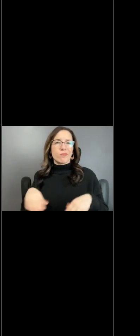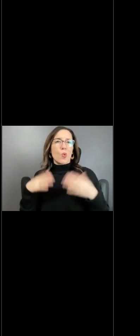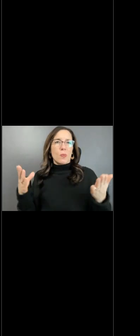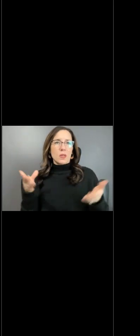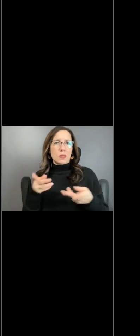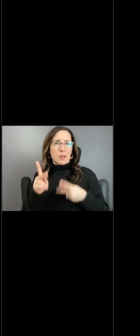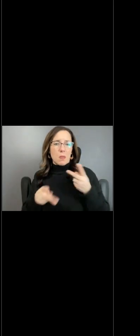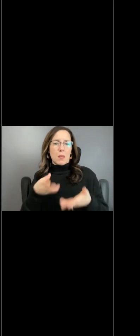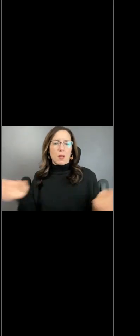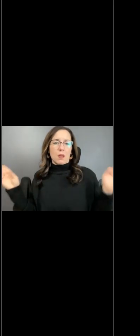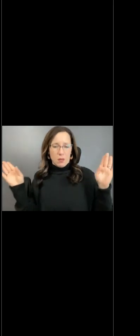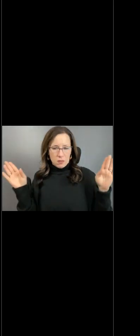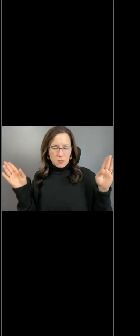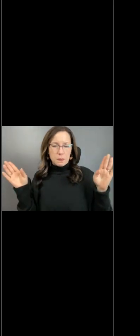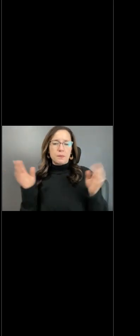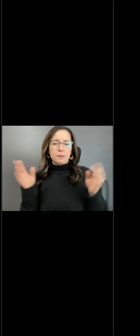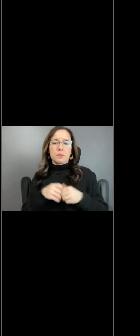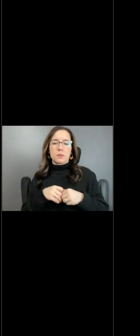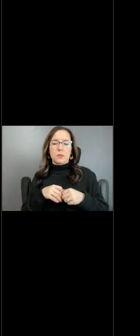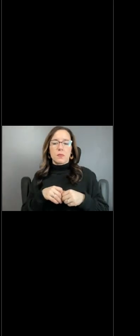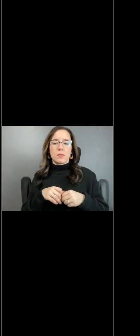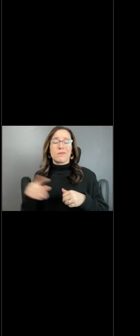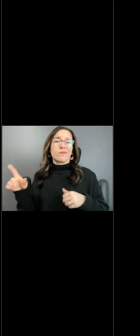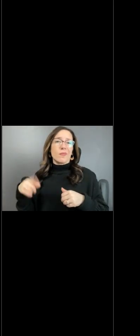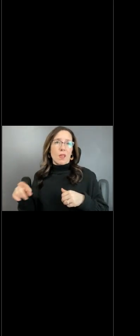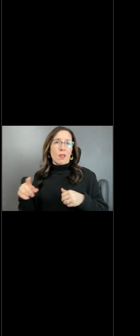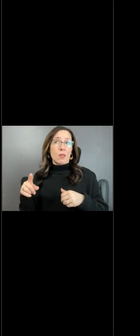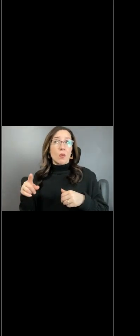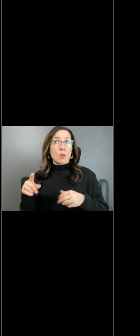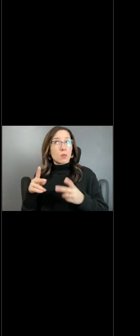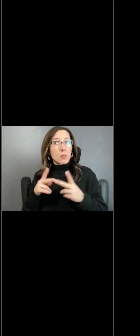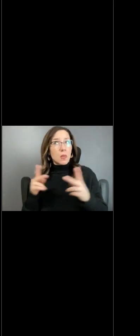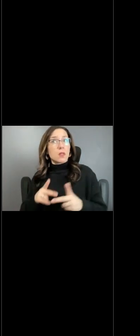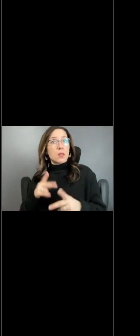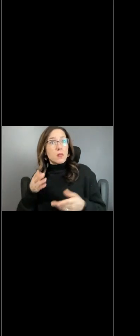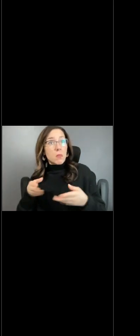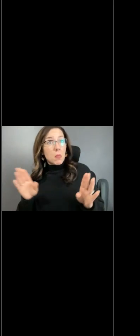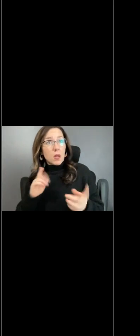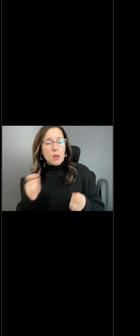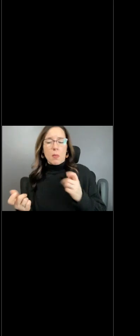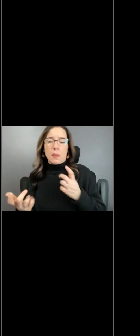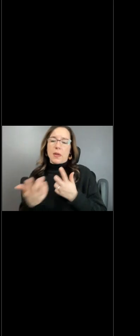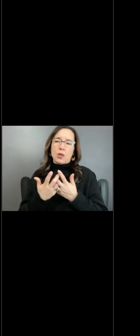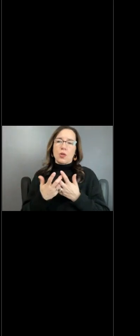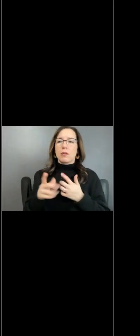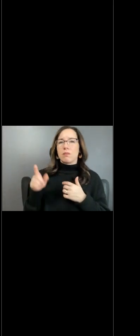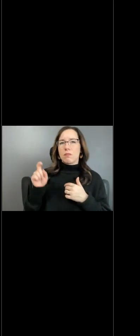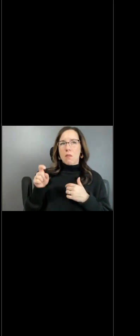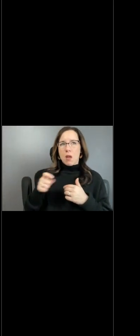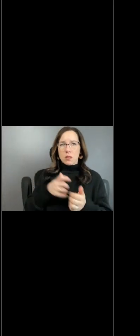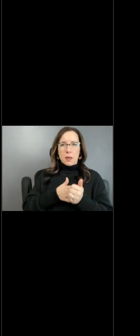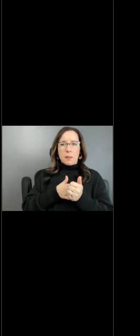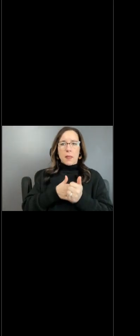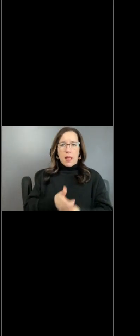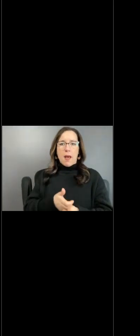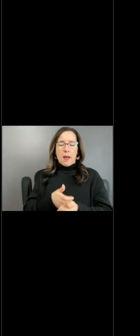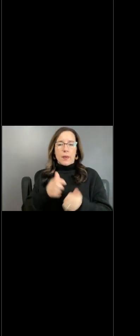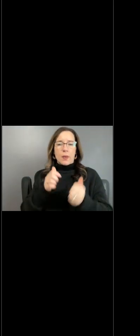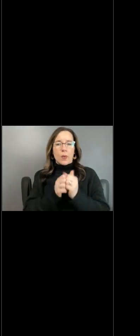public. So they are places of public accommodation and they must comply with